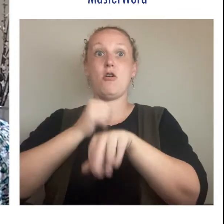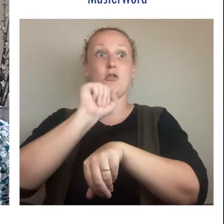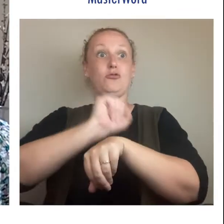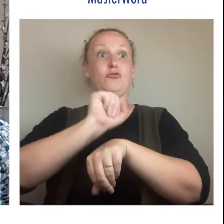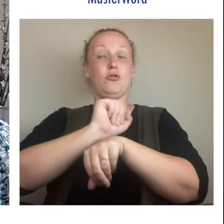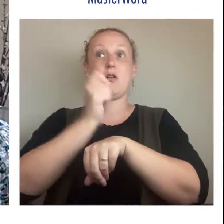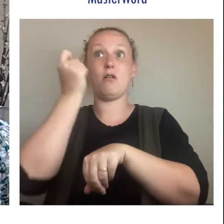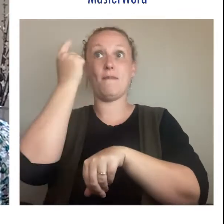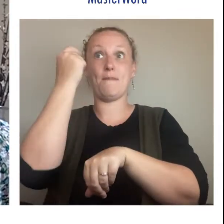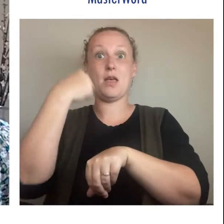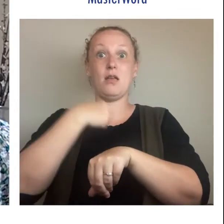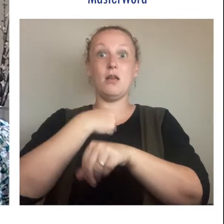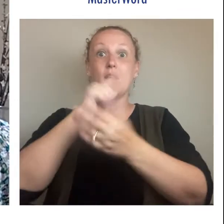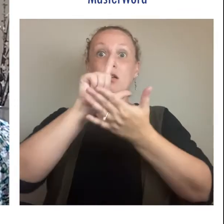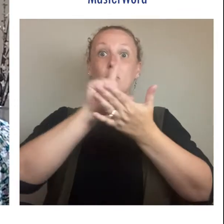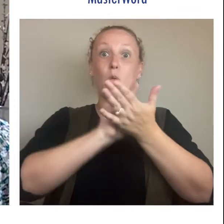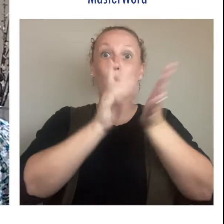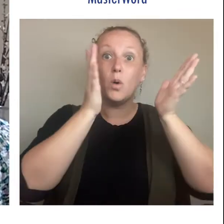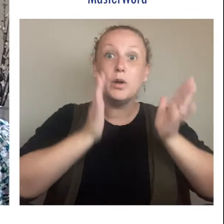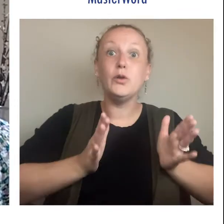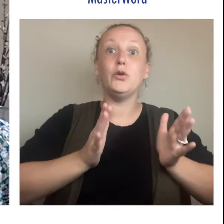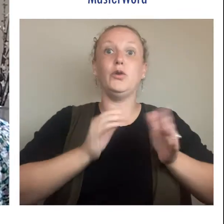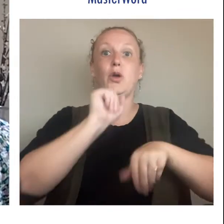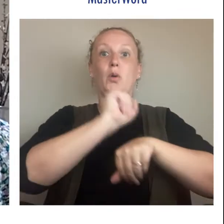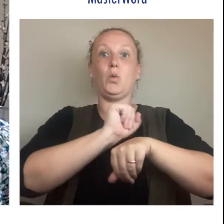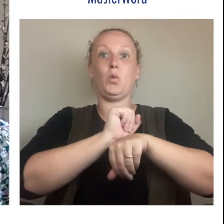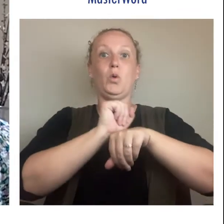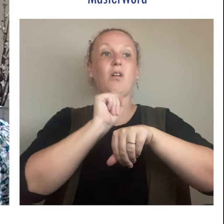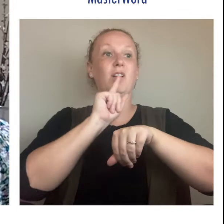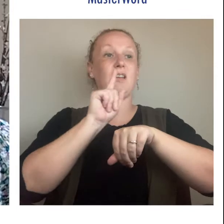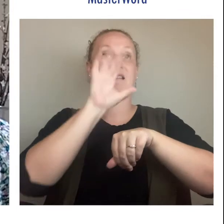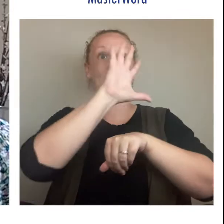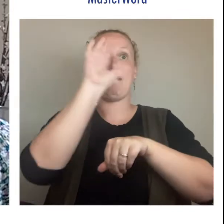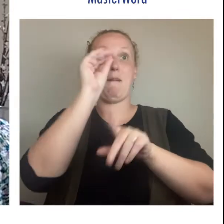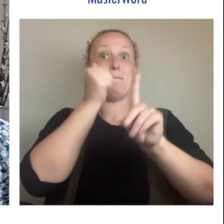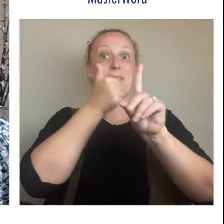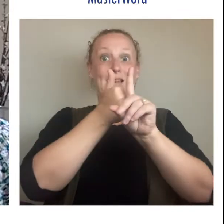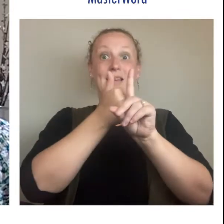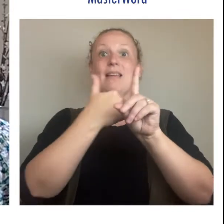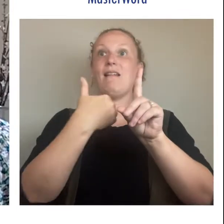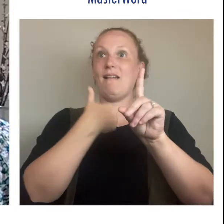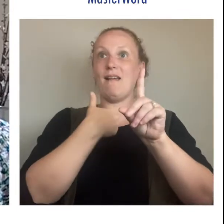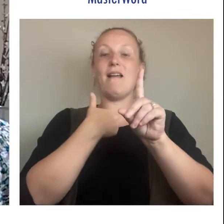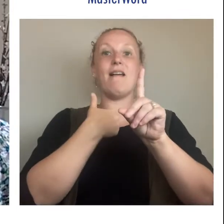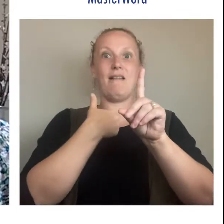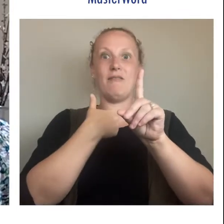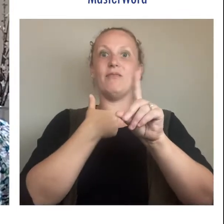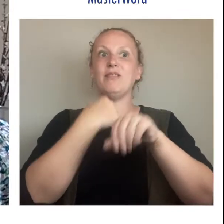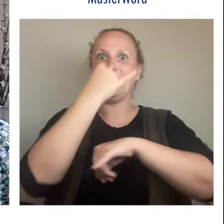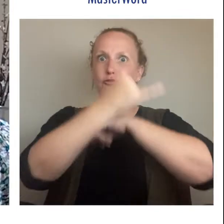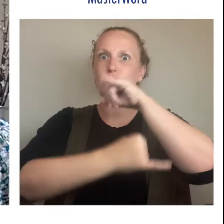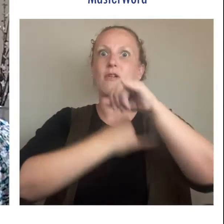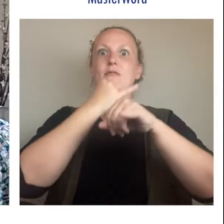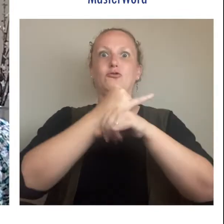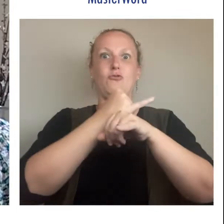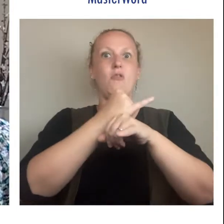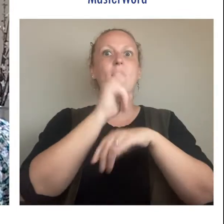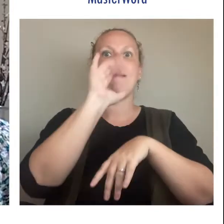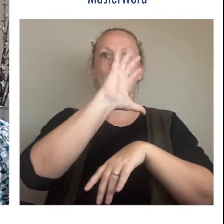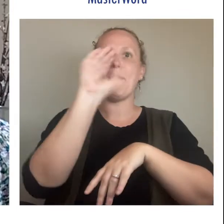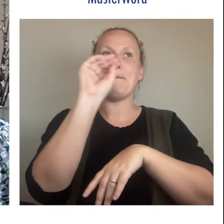as lawyers in an international practice where we have many foreign clients, both from